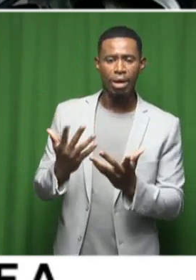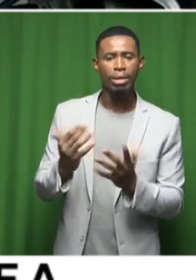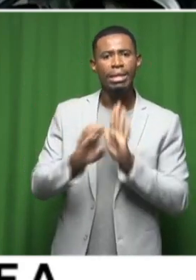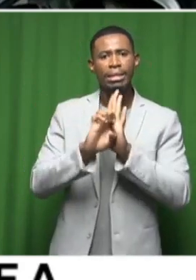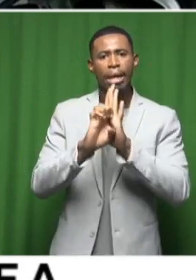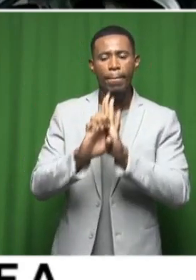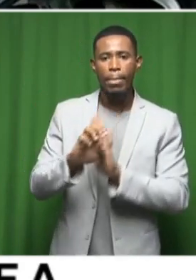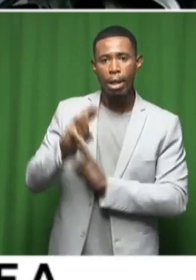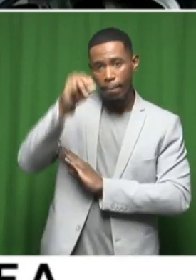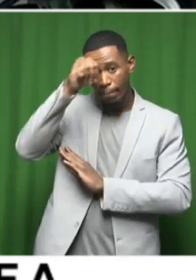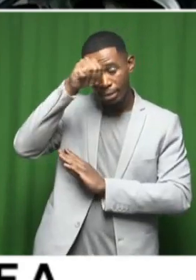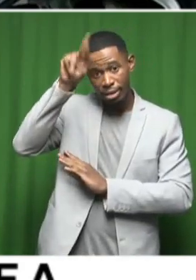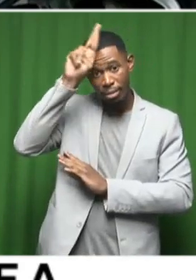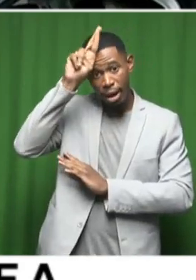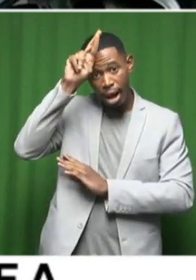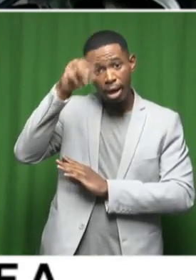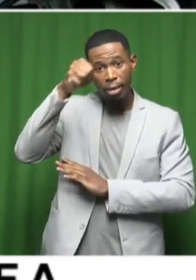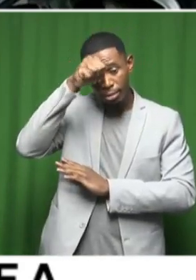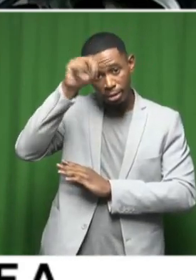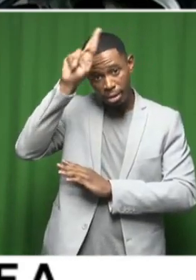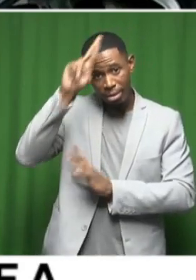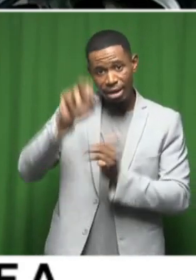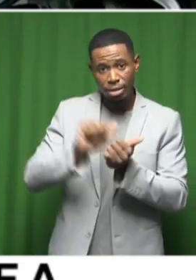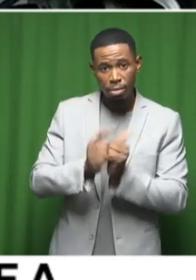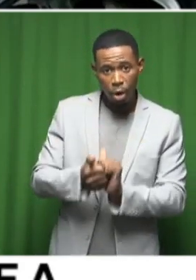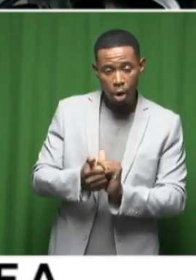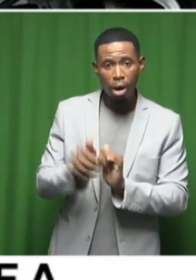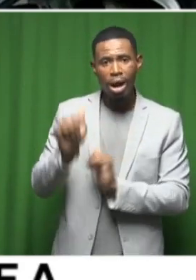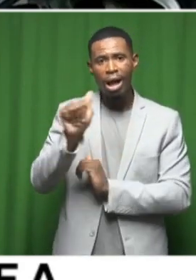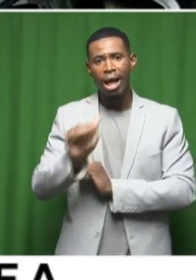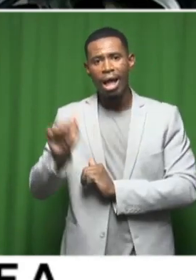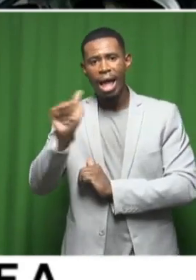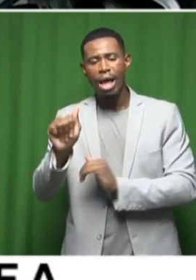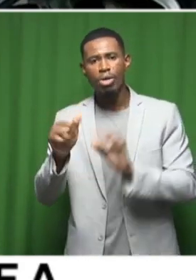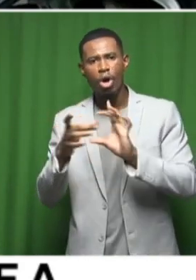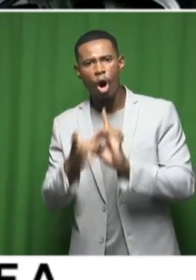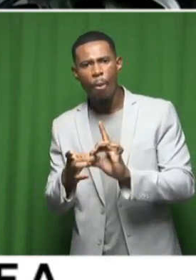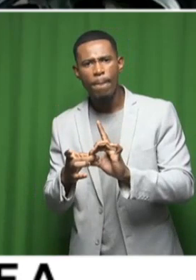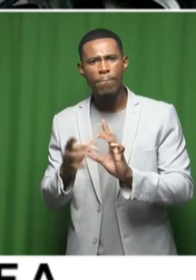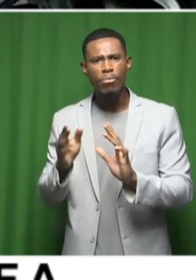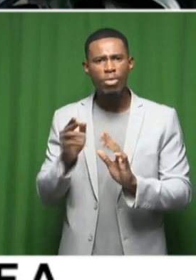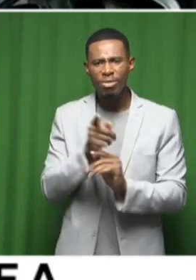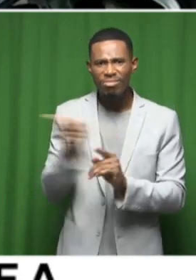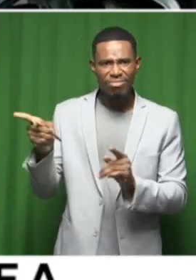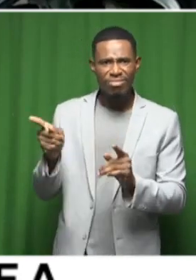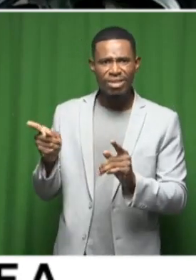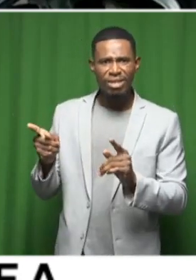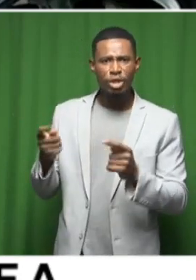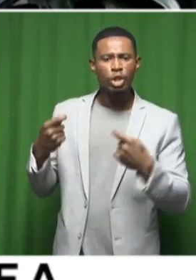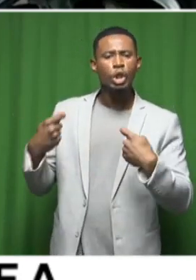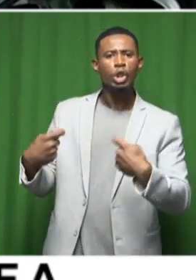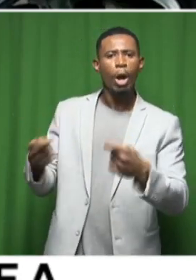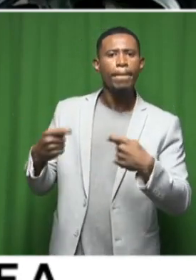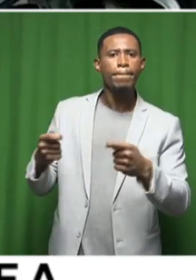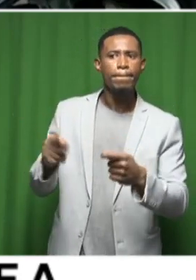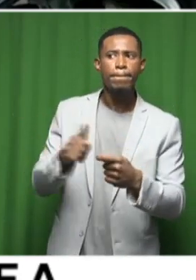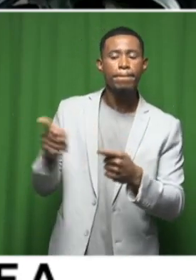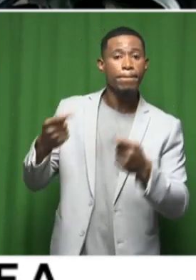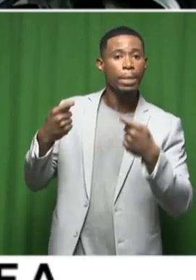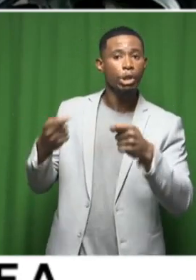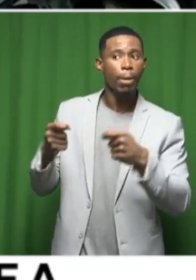Mr. Price and Mr. Price Sport and At Home and Homewood and so on, who are participating in these